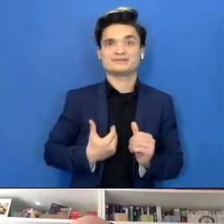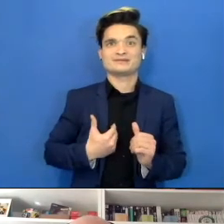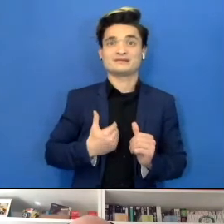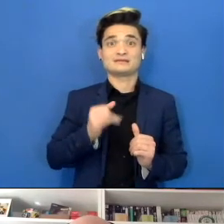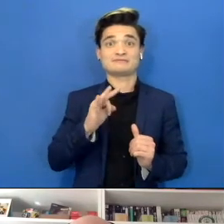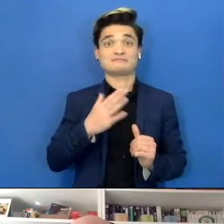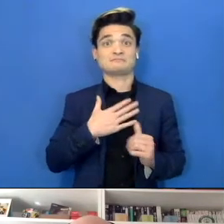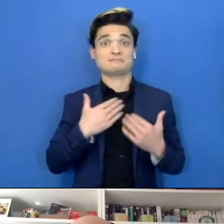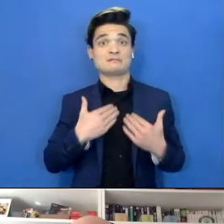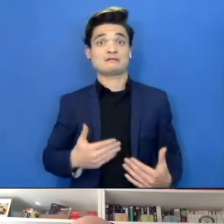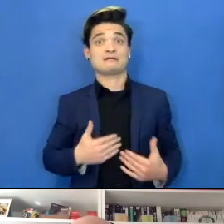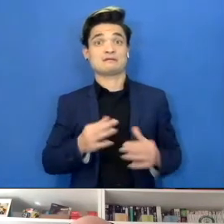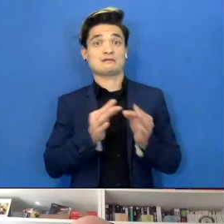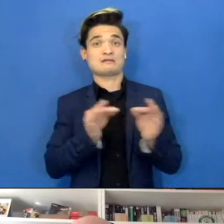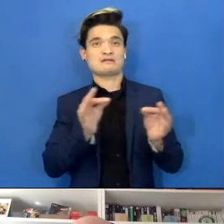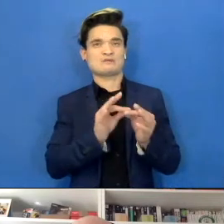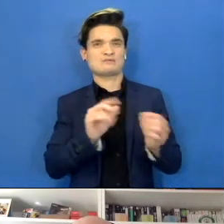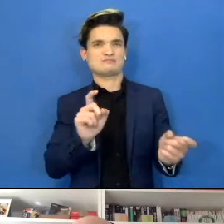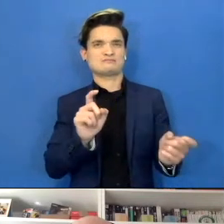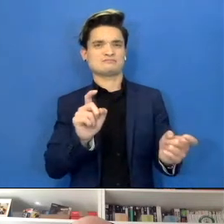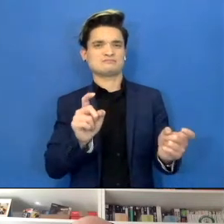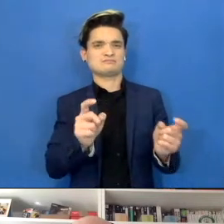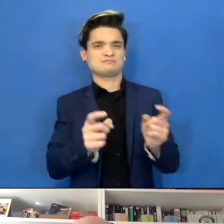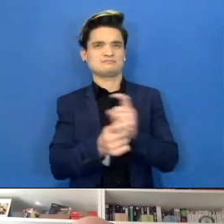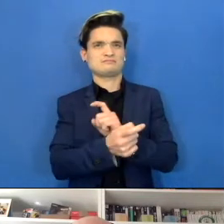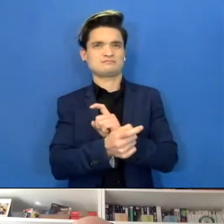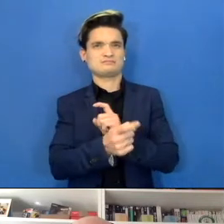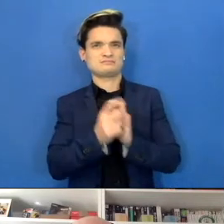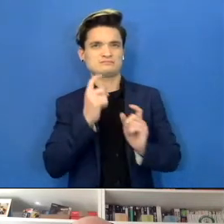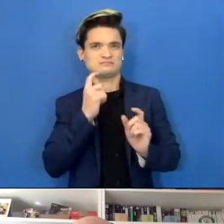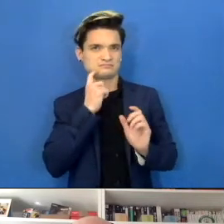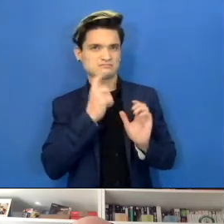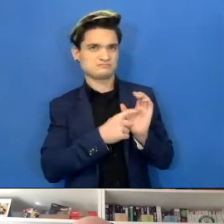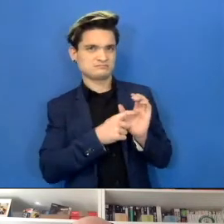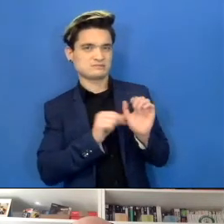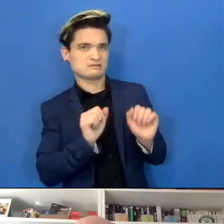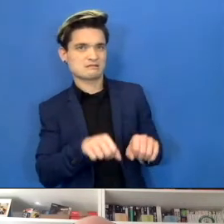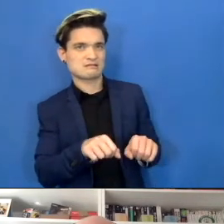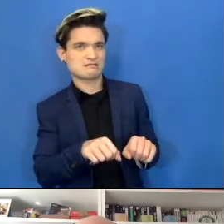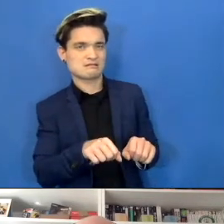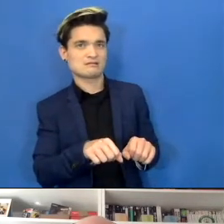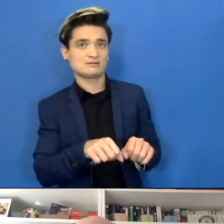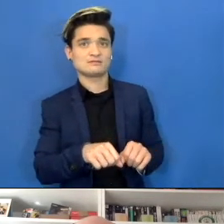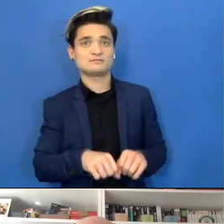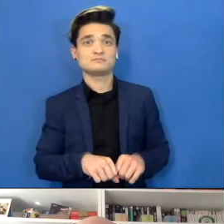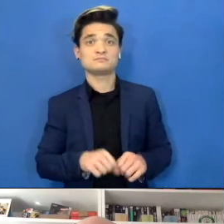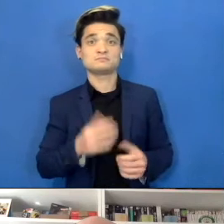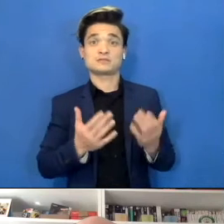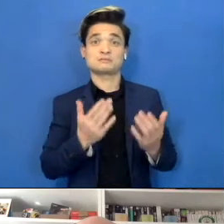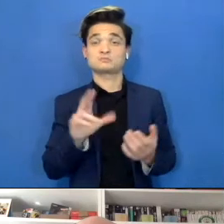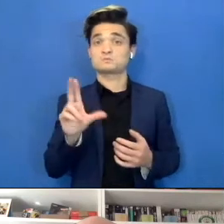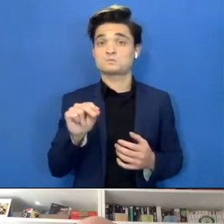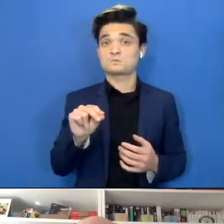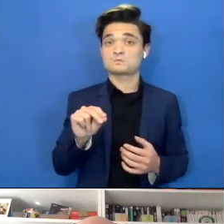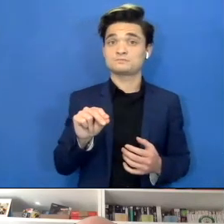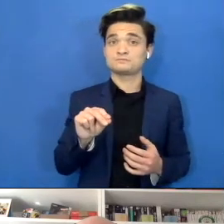notice it shift, that could be a no. Yeah, absolutely. So just to